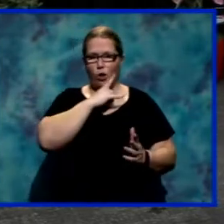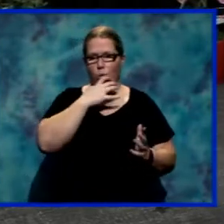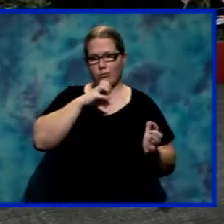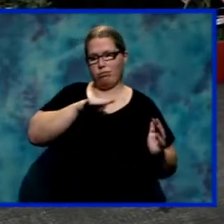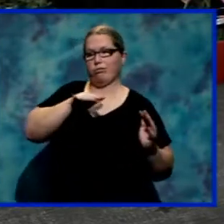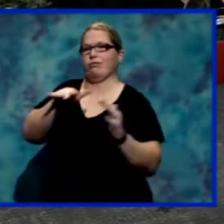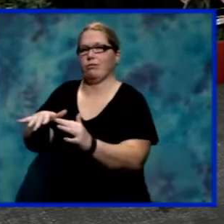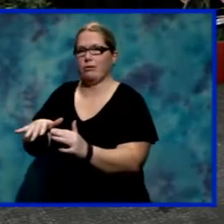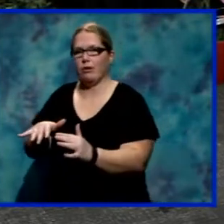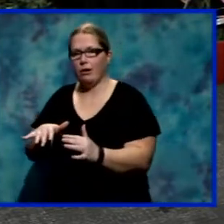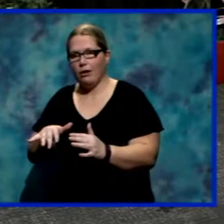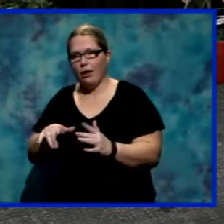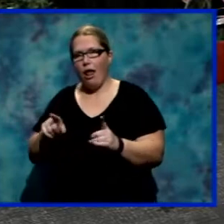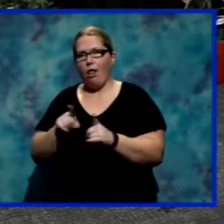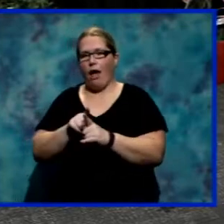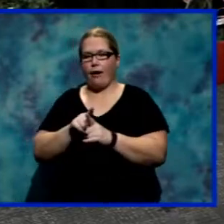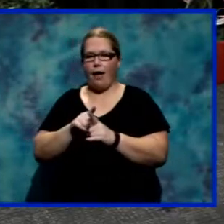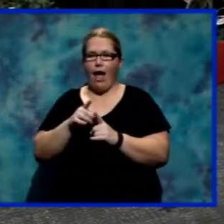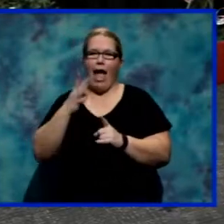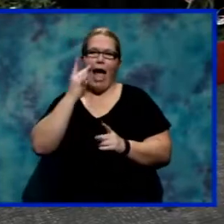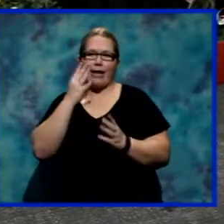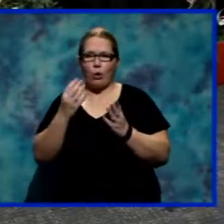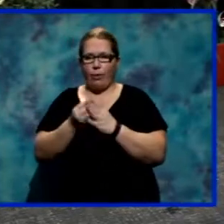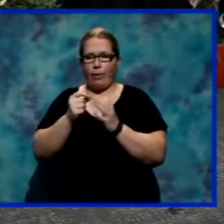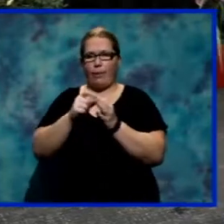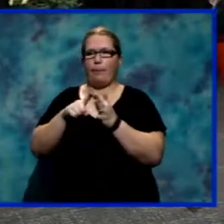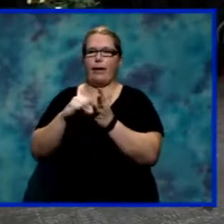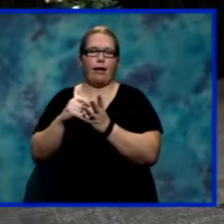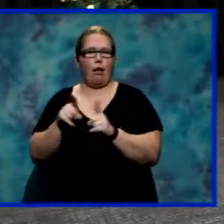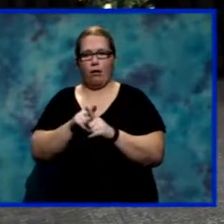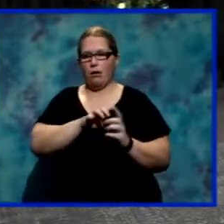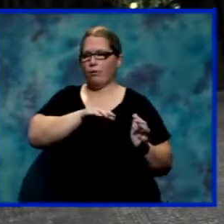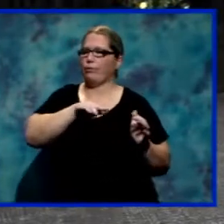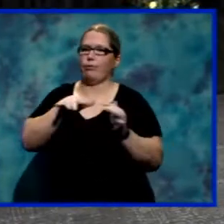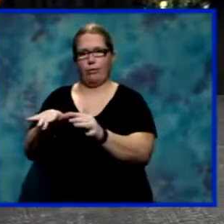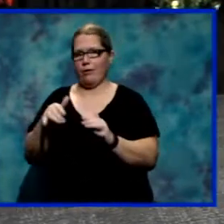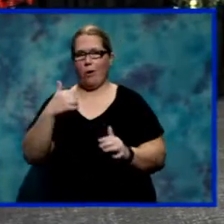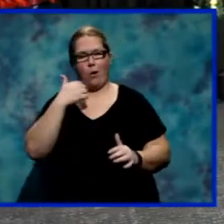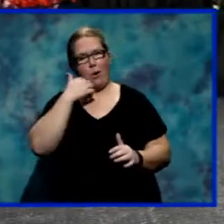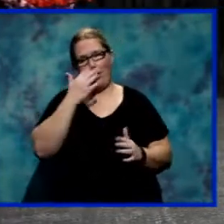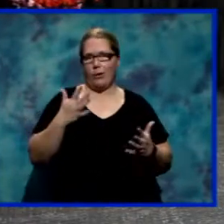bunnies, like honey to bee, like bees to honey. Get that right.